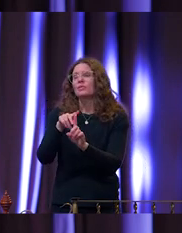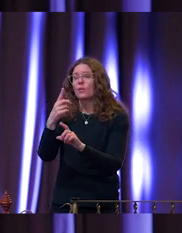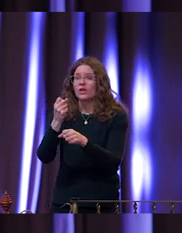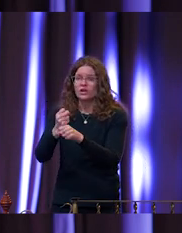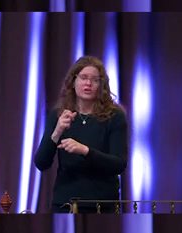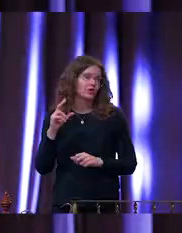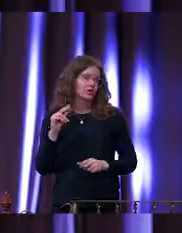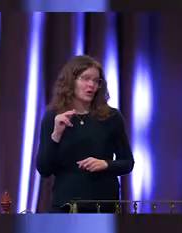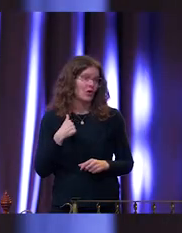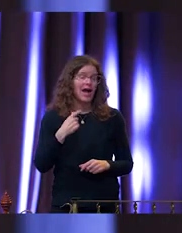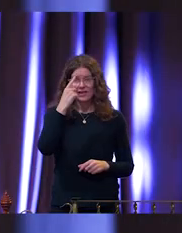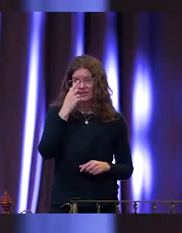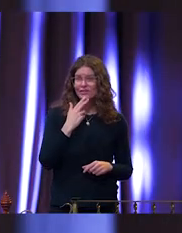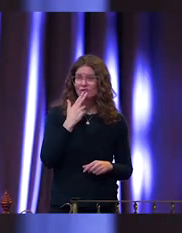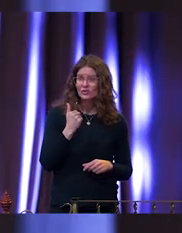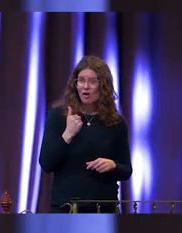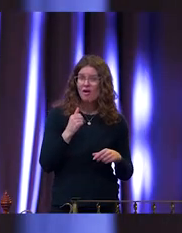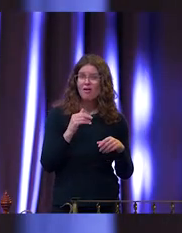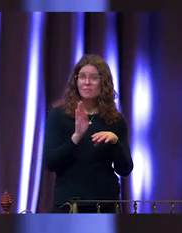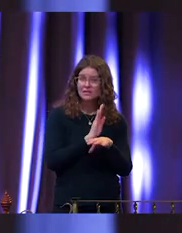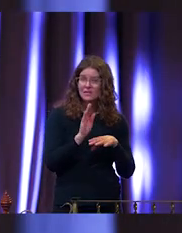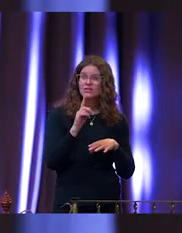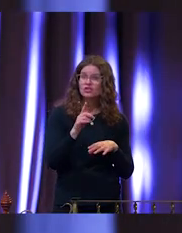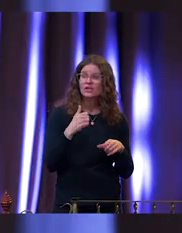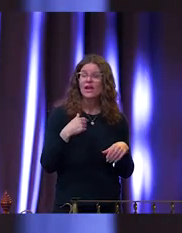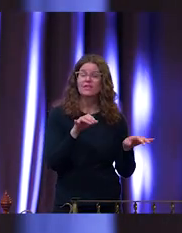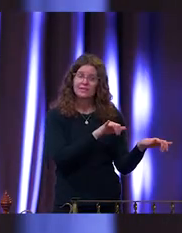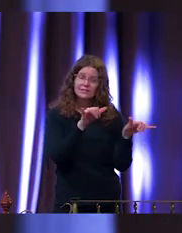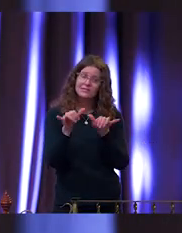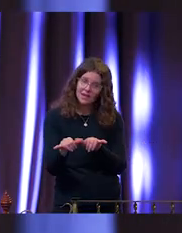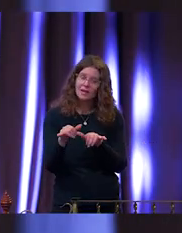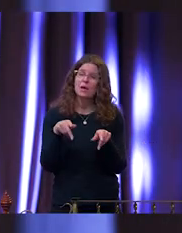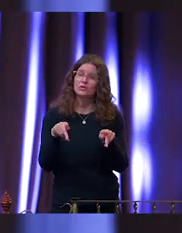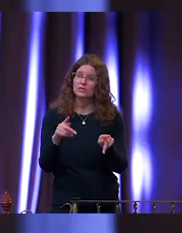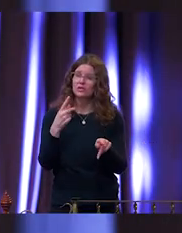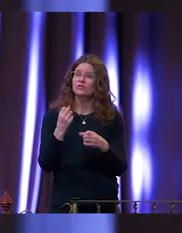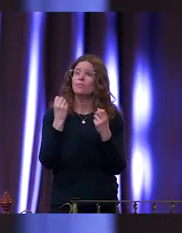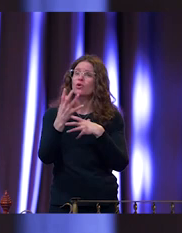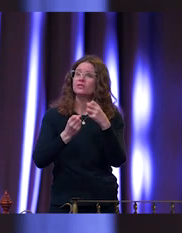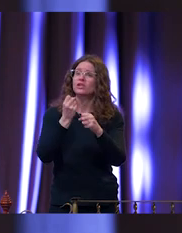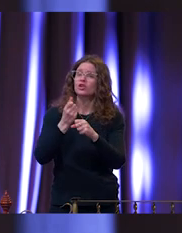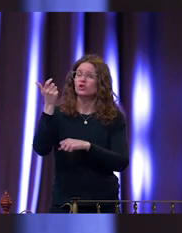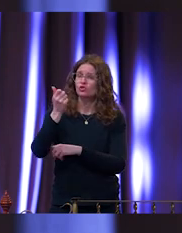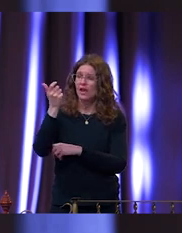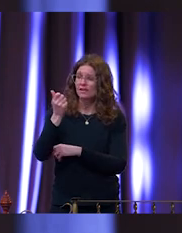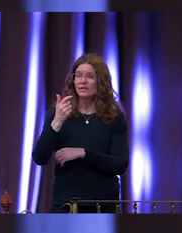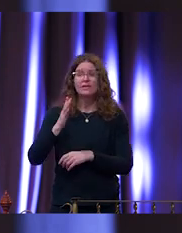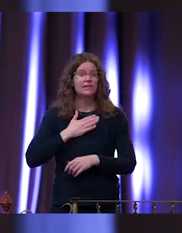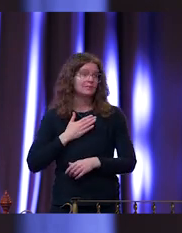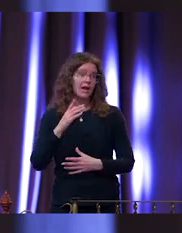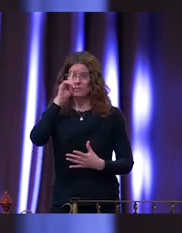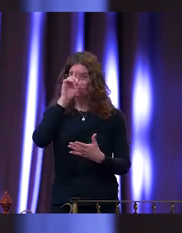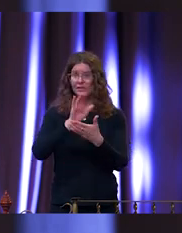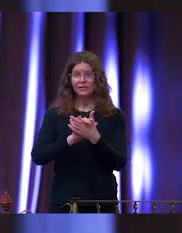small organizations should have every opportunity to apply for a multi-year grant, because that's just the reality of what I believe in, right? And that's the structure